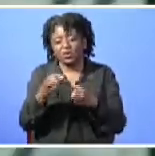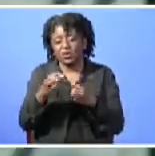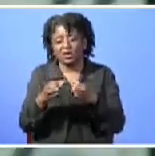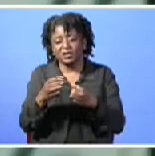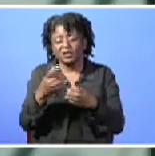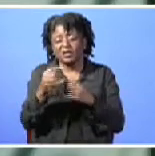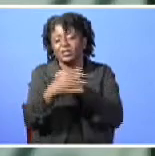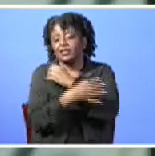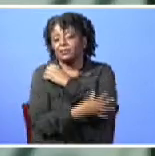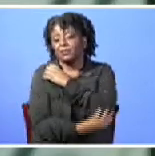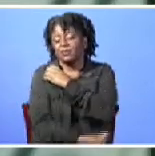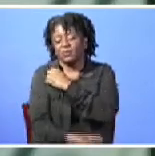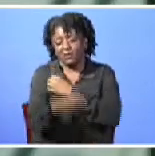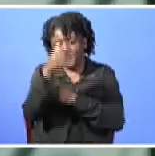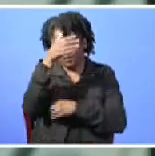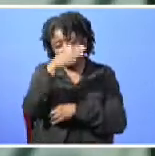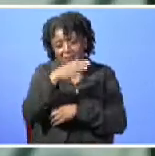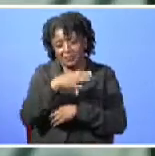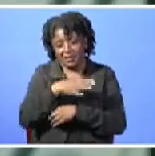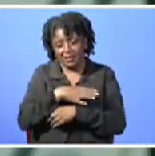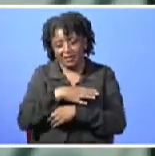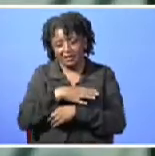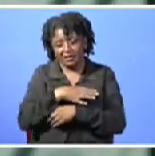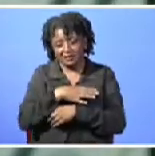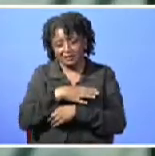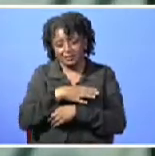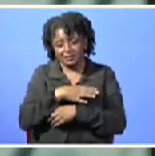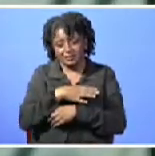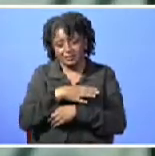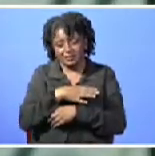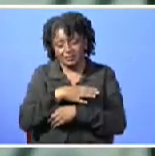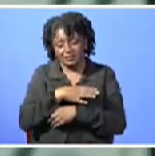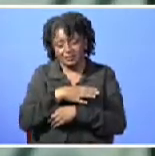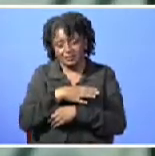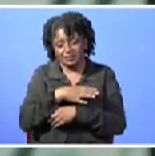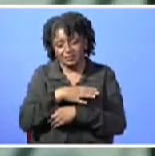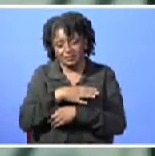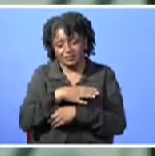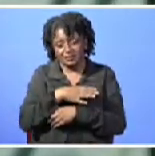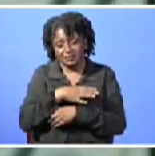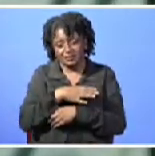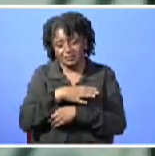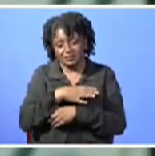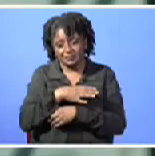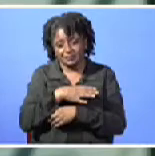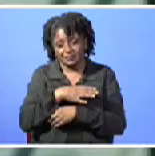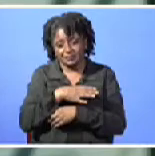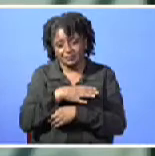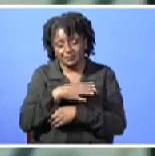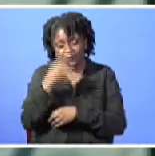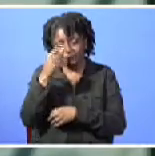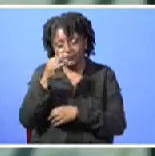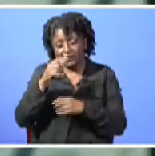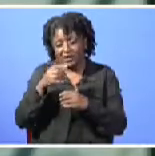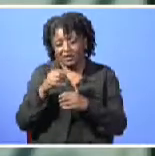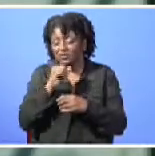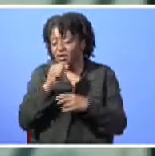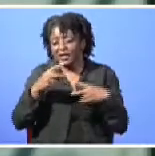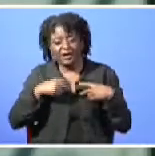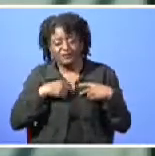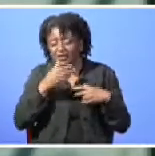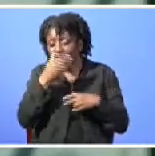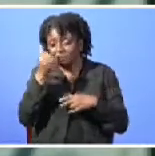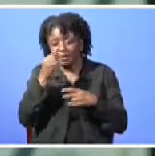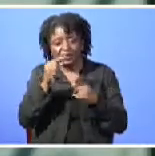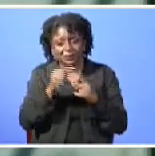poor man's court, and the poor man, for a lack of better words,